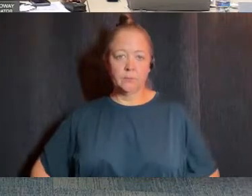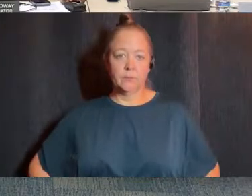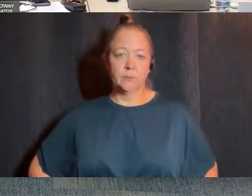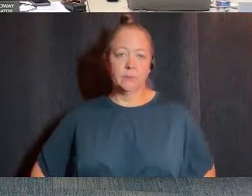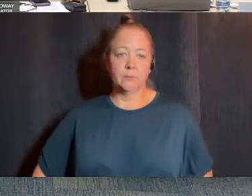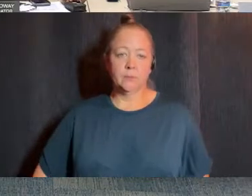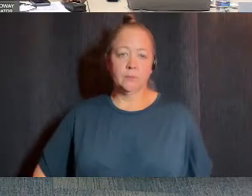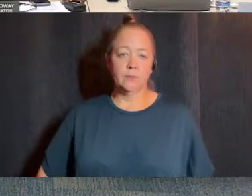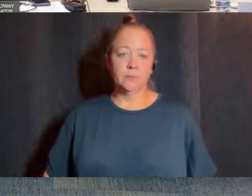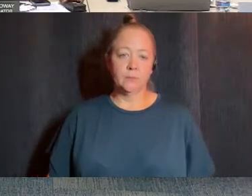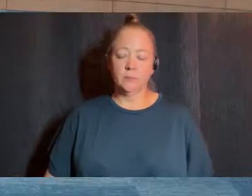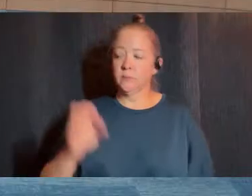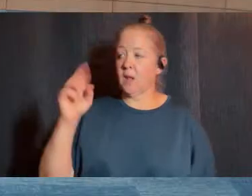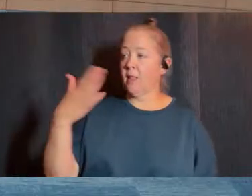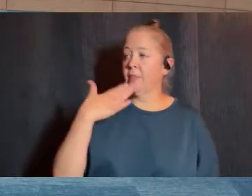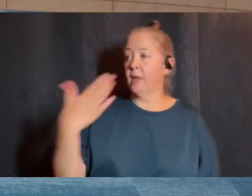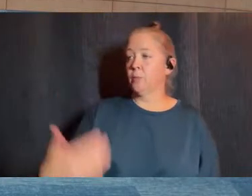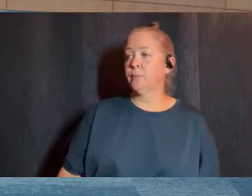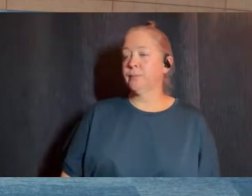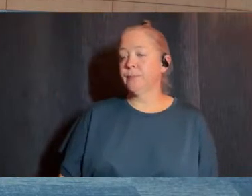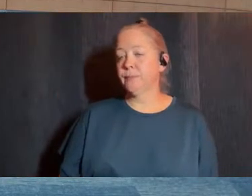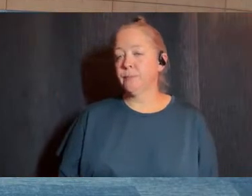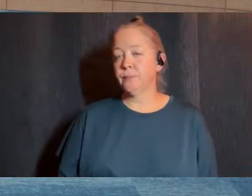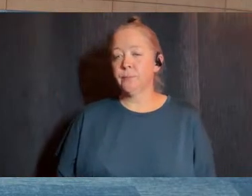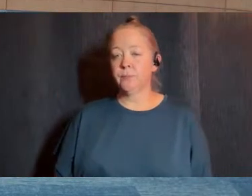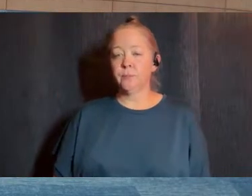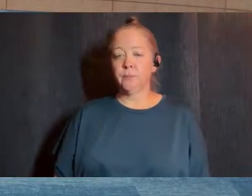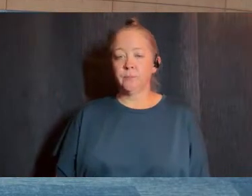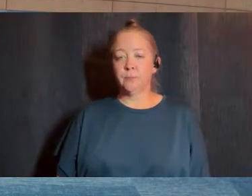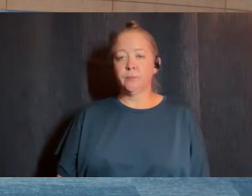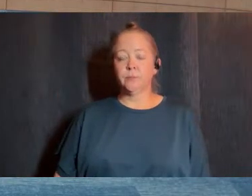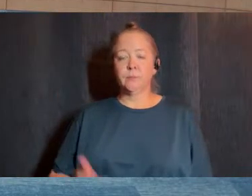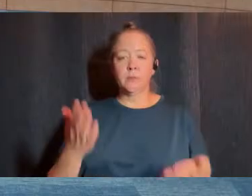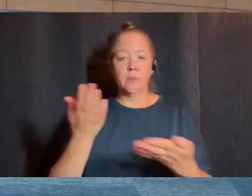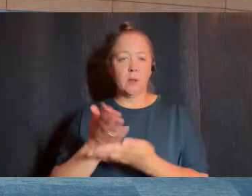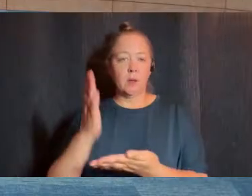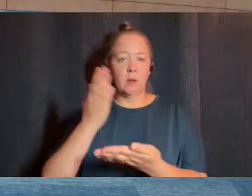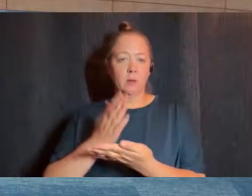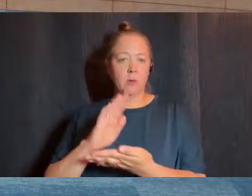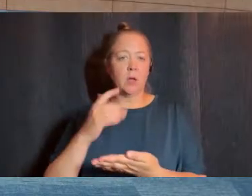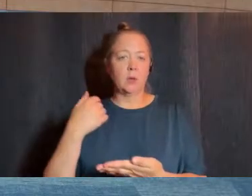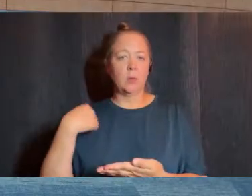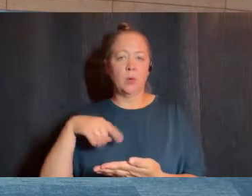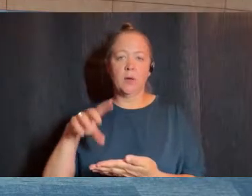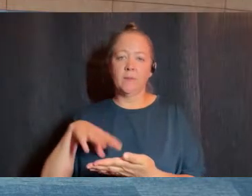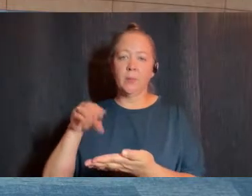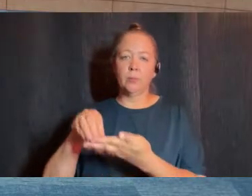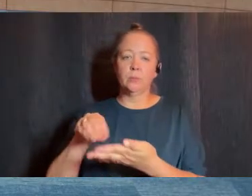Thank you, sir. All right, we've got that noted as well.